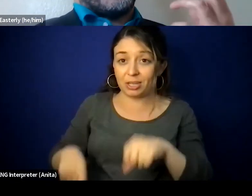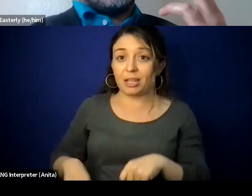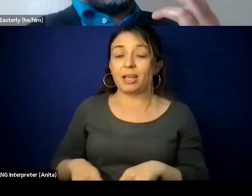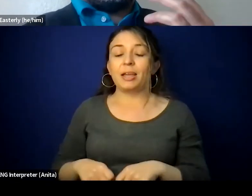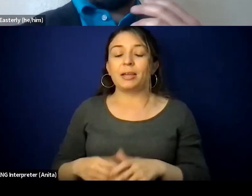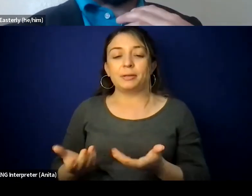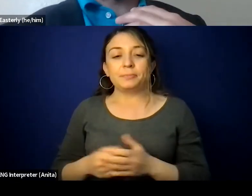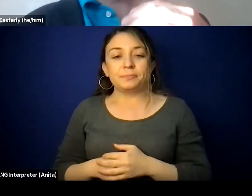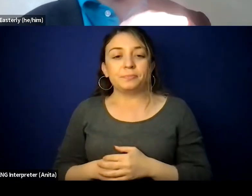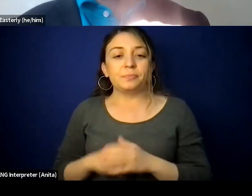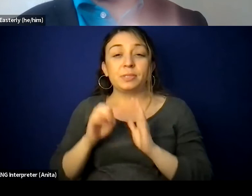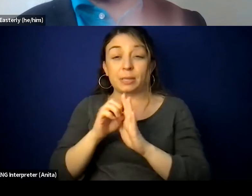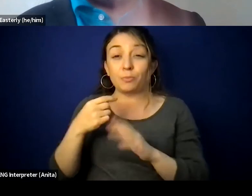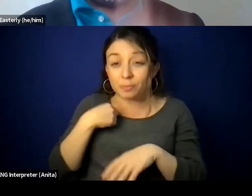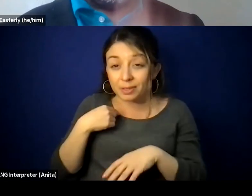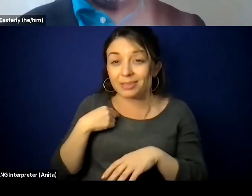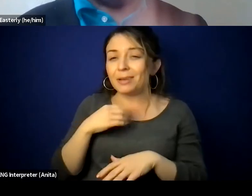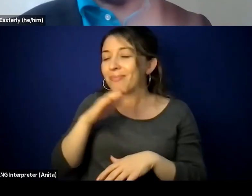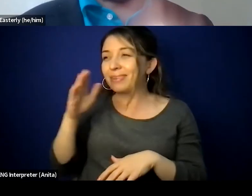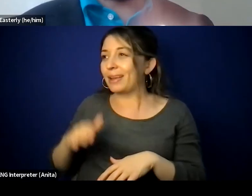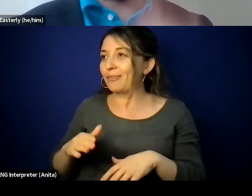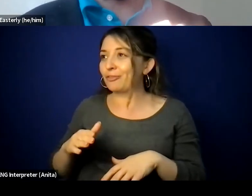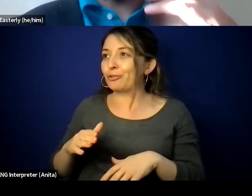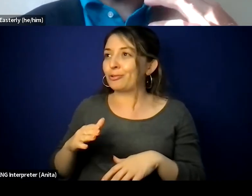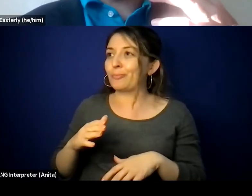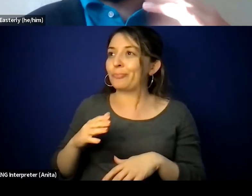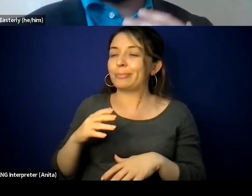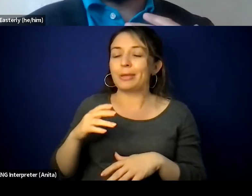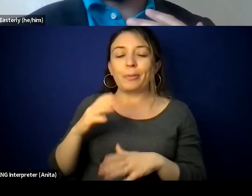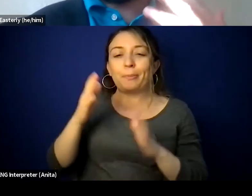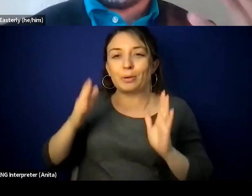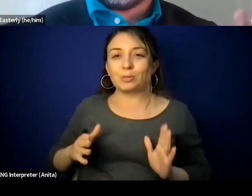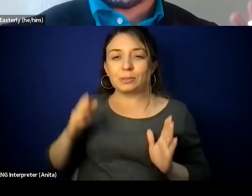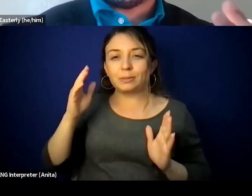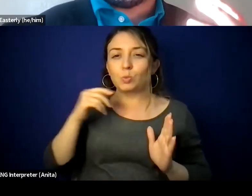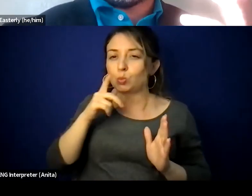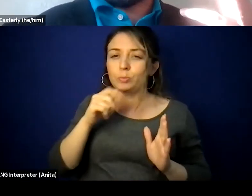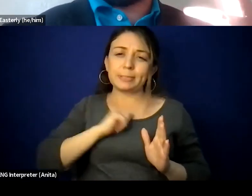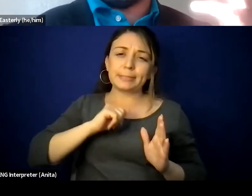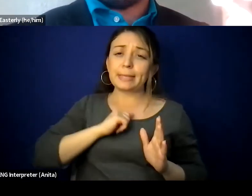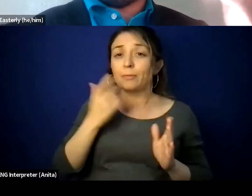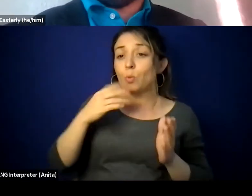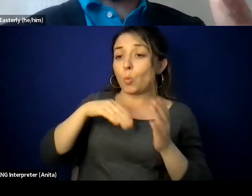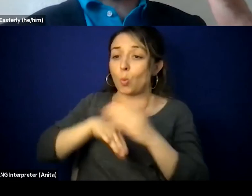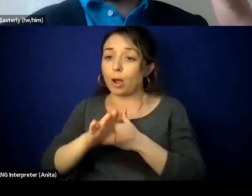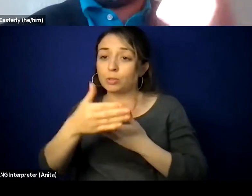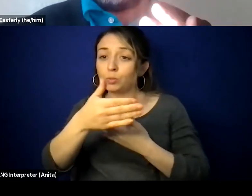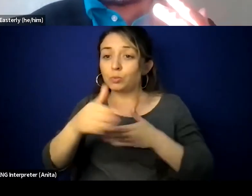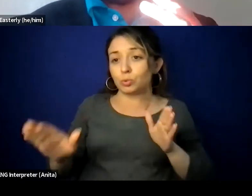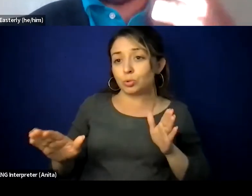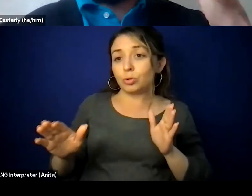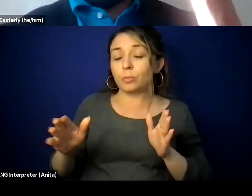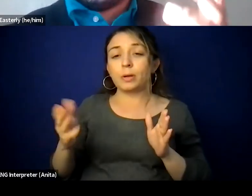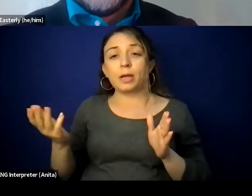me, I've never been the type of person that can walk into a room and have everyone